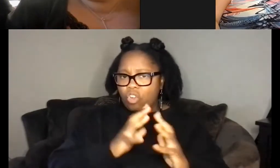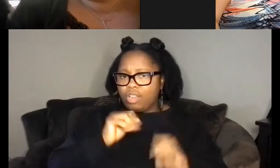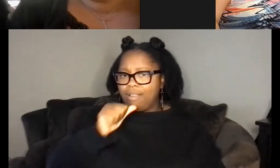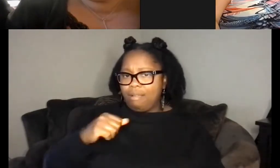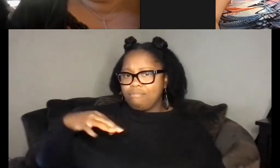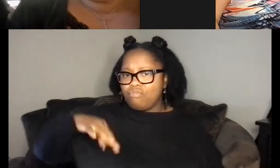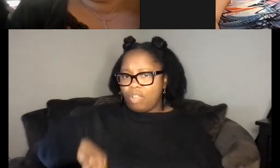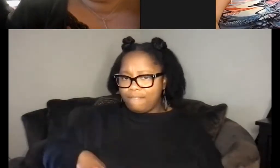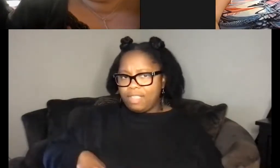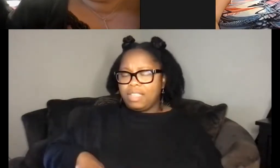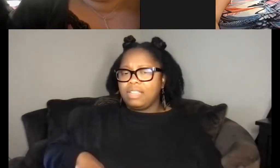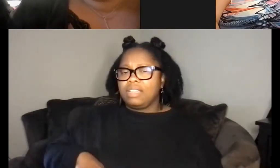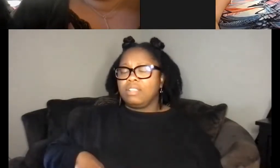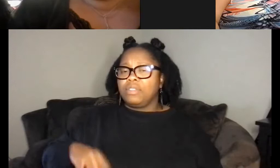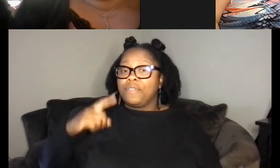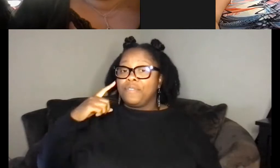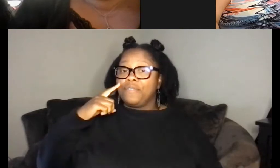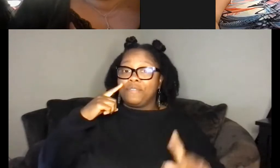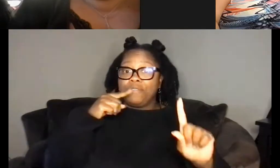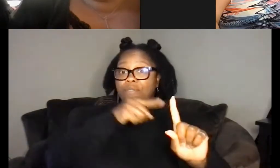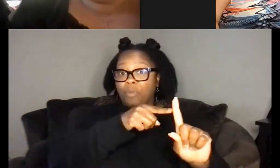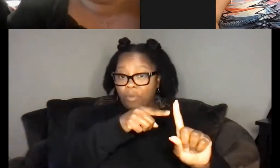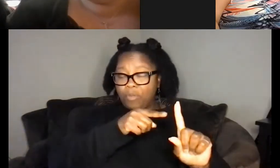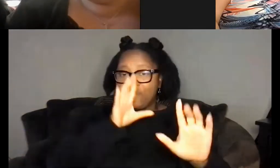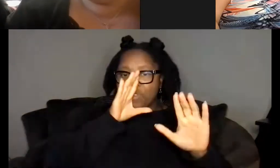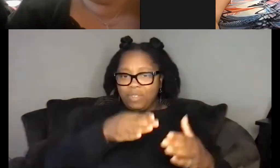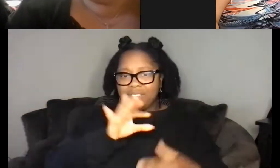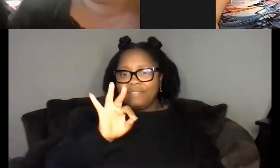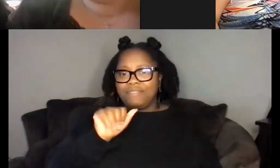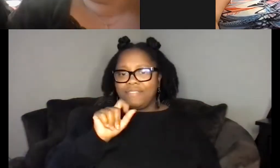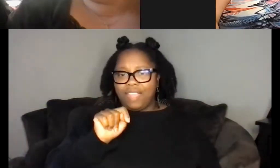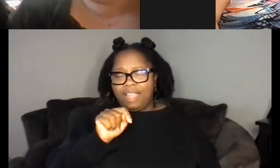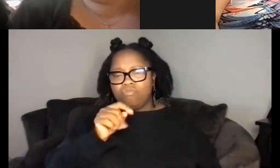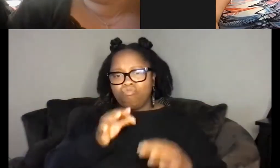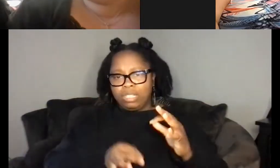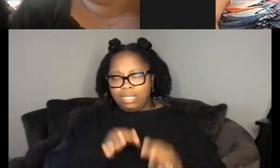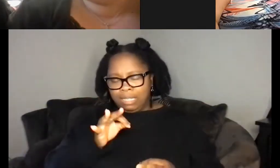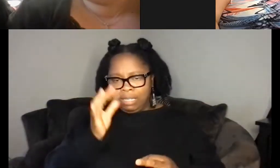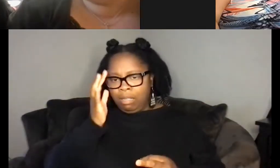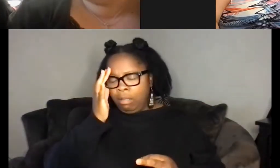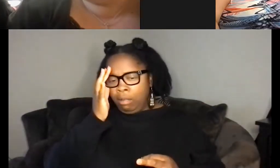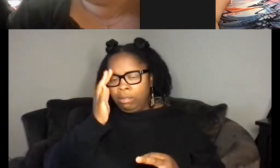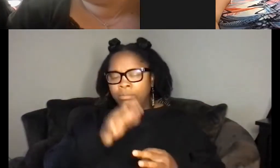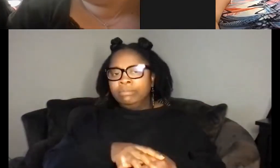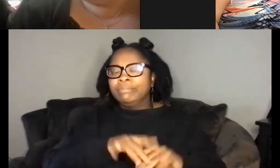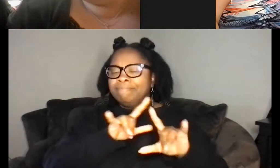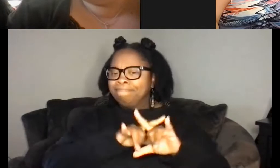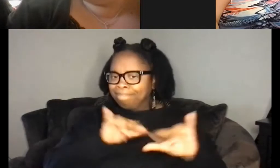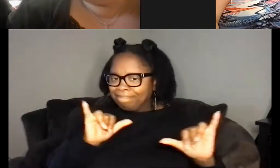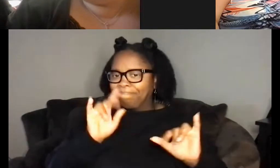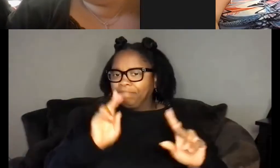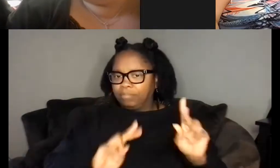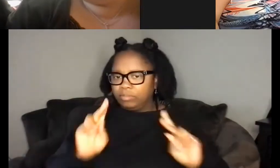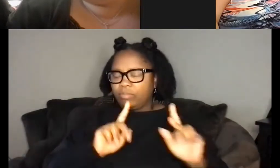nonprofit that would focus on fat justice. And it was around the time that folks were starting to